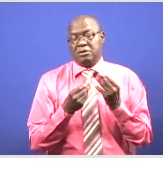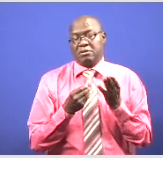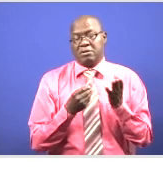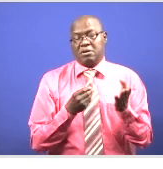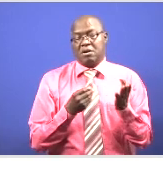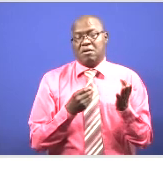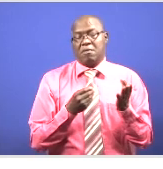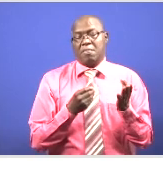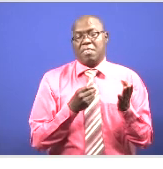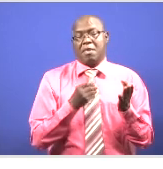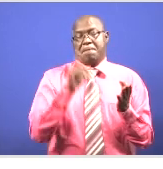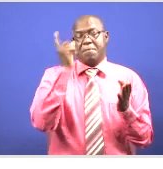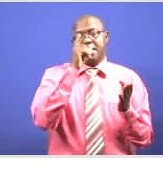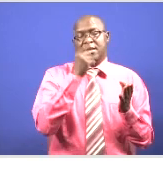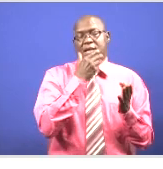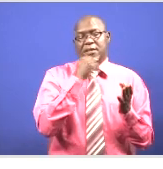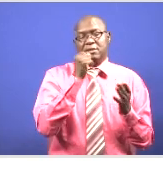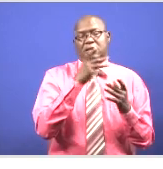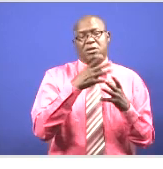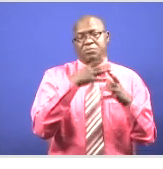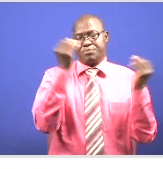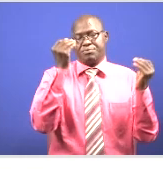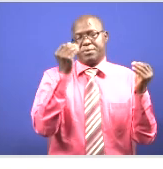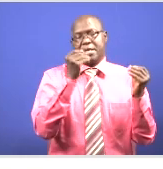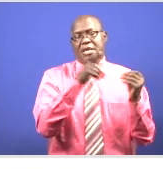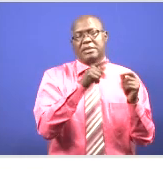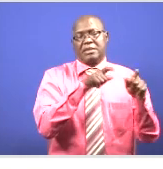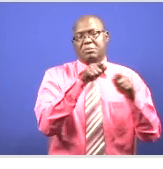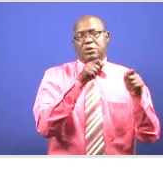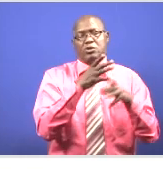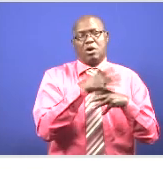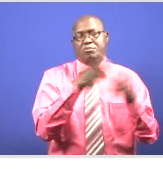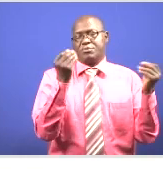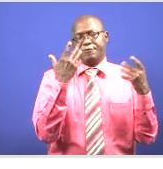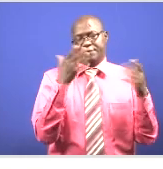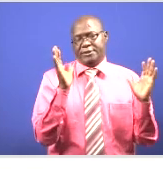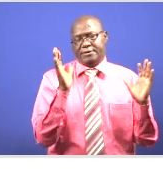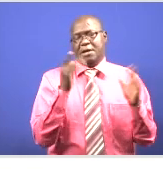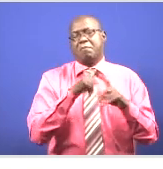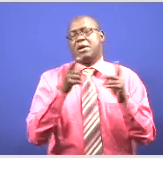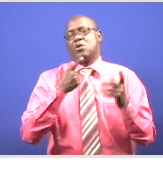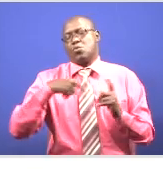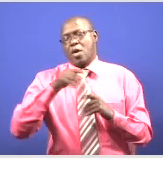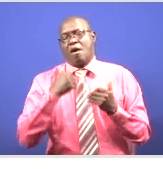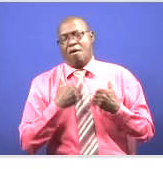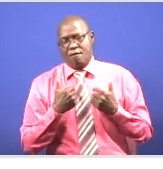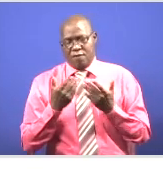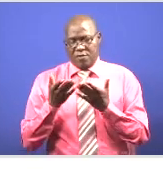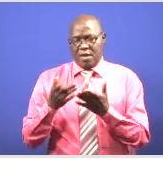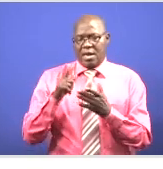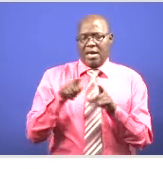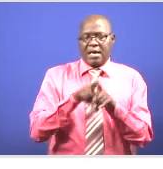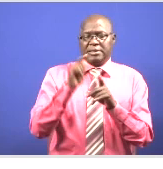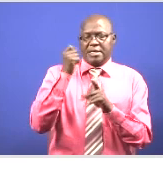President Kenyatta is gone and his administration is gone, you know. But we have, as Kenyans, we are going to suffer